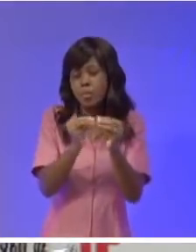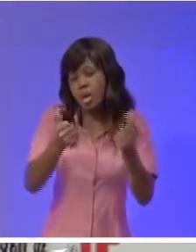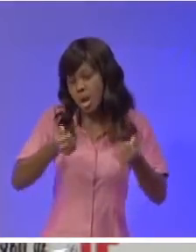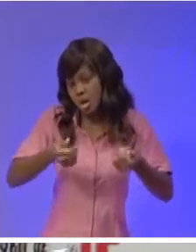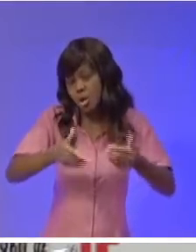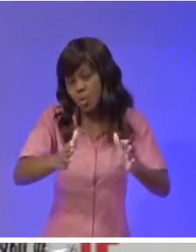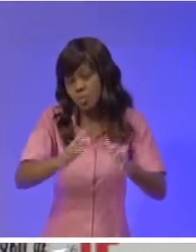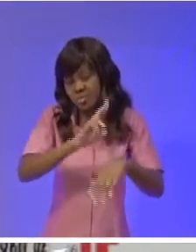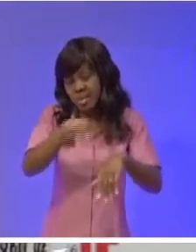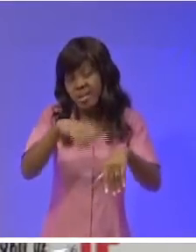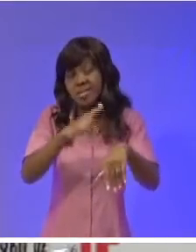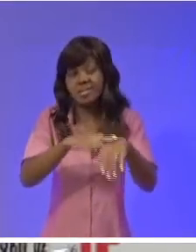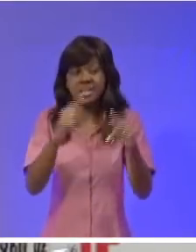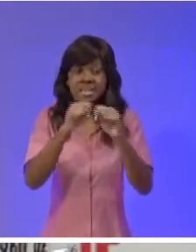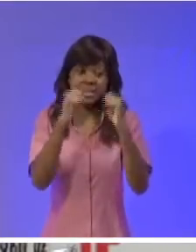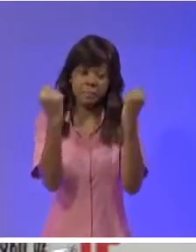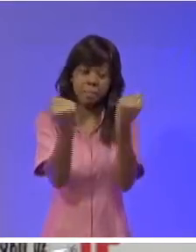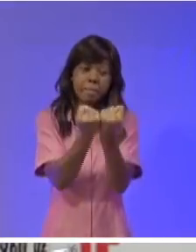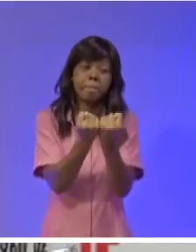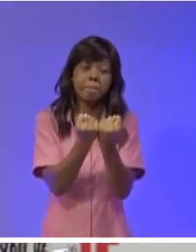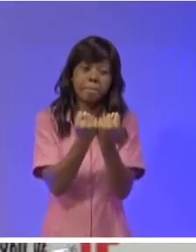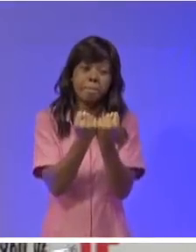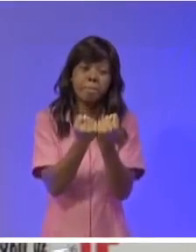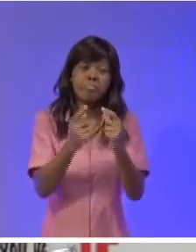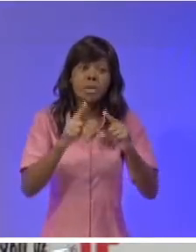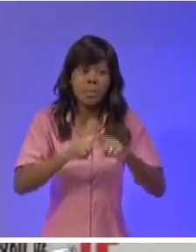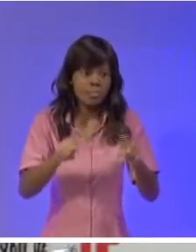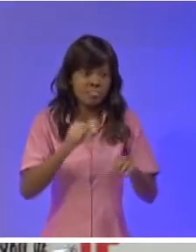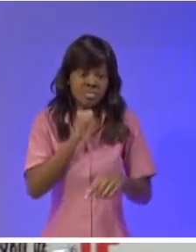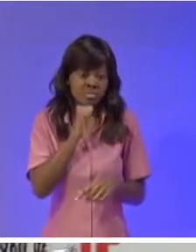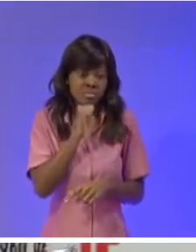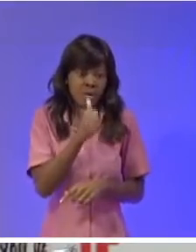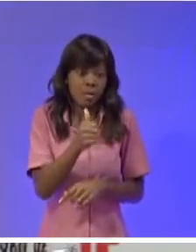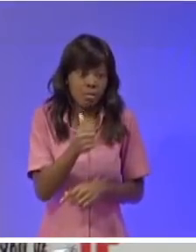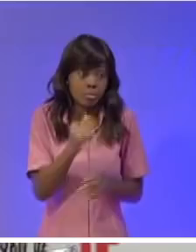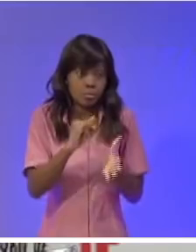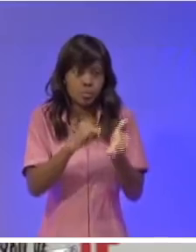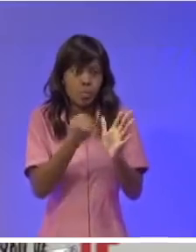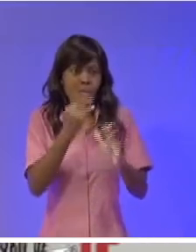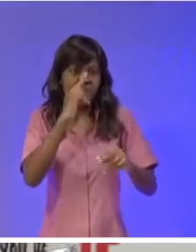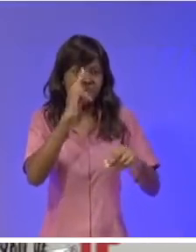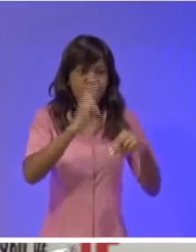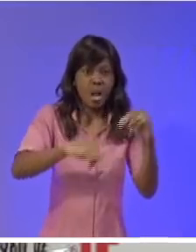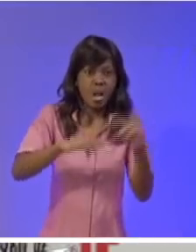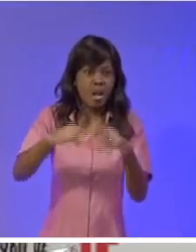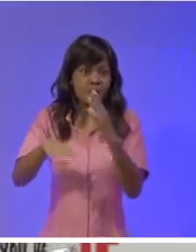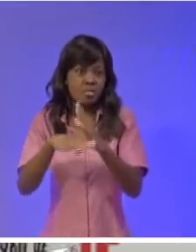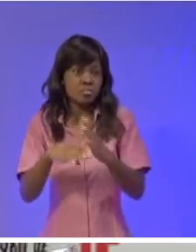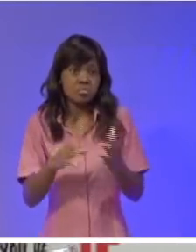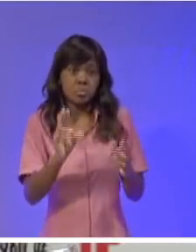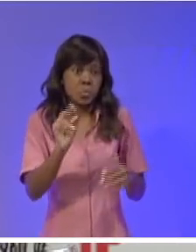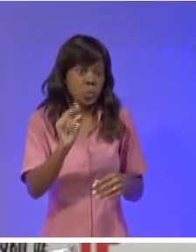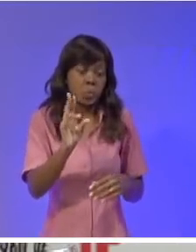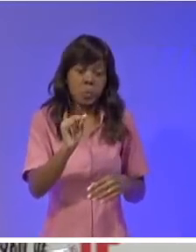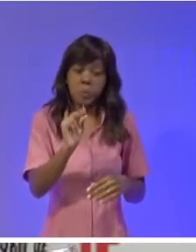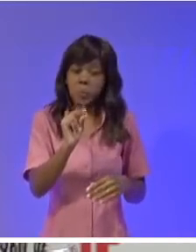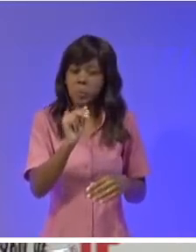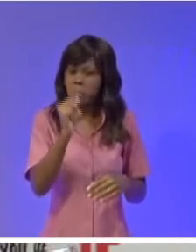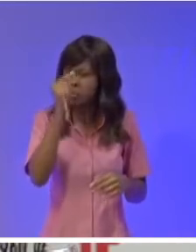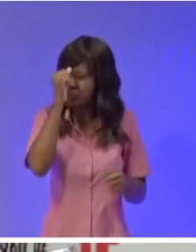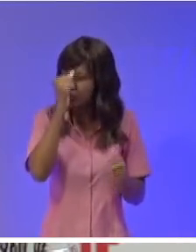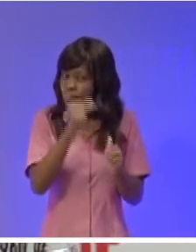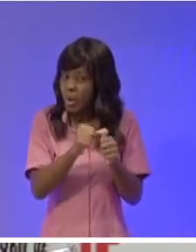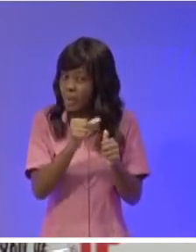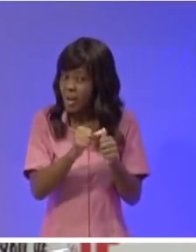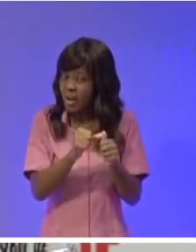think non-national teams are supposed to be out and about playing sport. Okay. You remember,